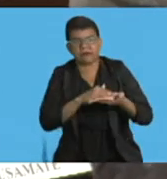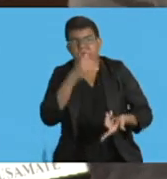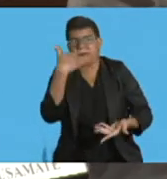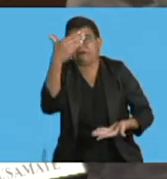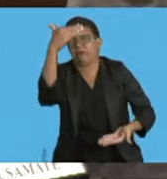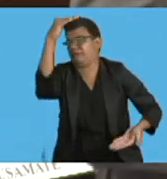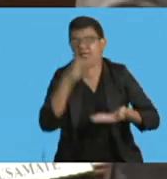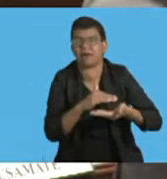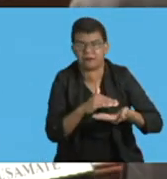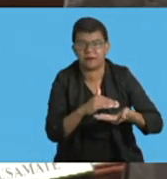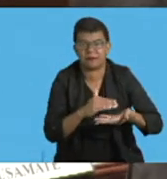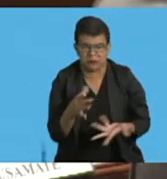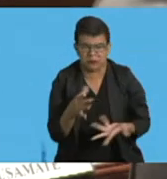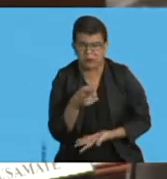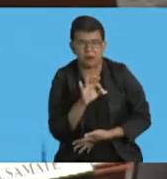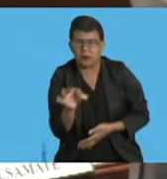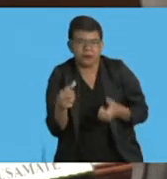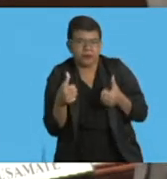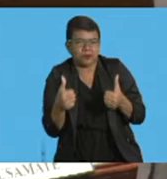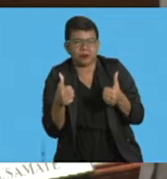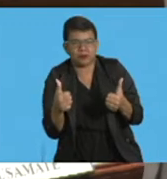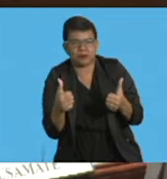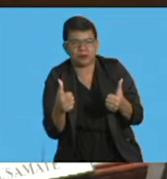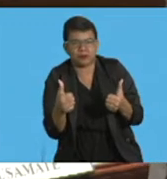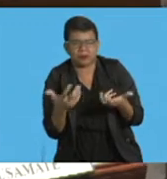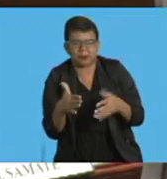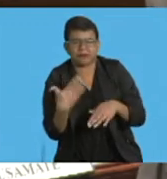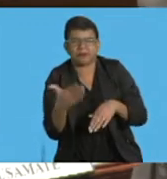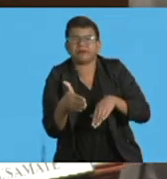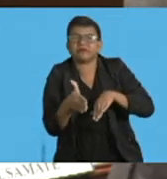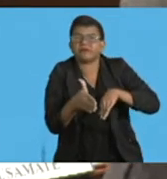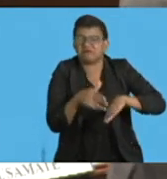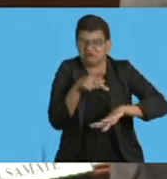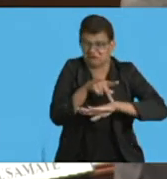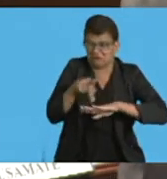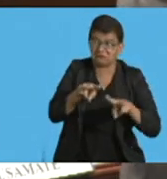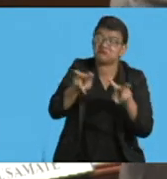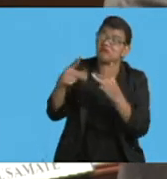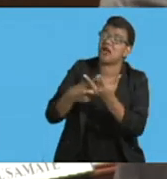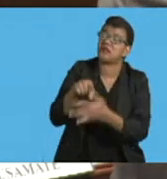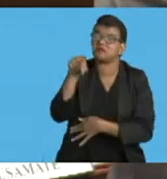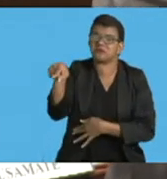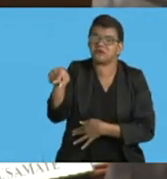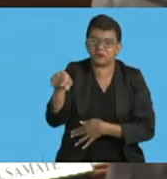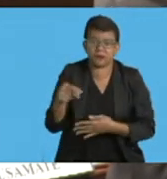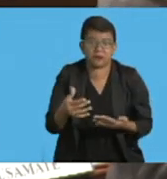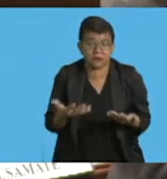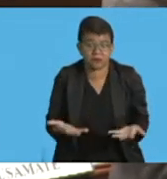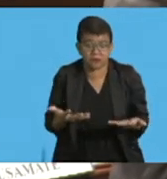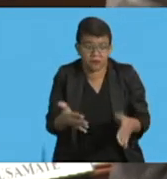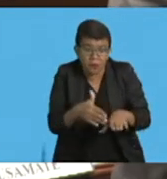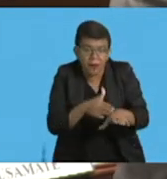bonds towards long-term bonds. This higher demand for long-term bonds will drive up the prices and push down the